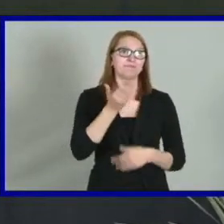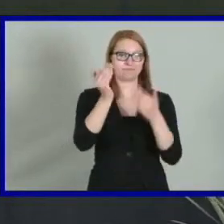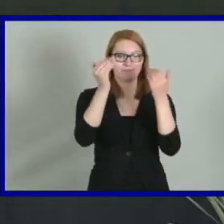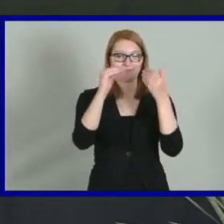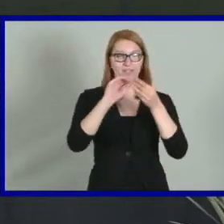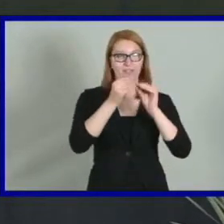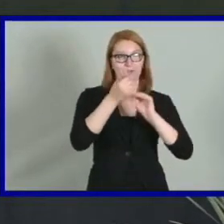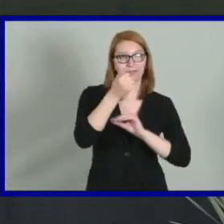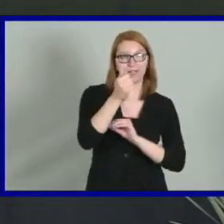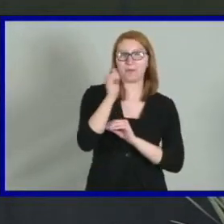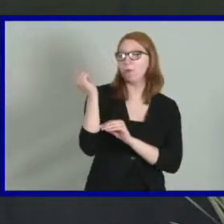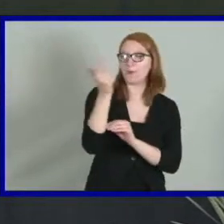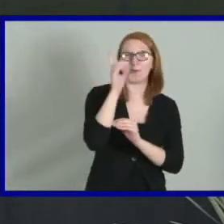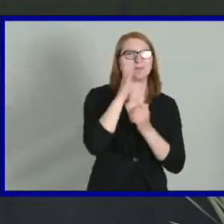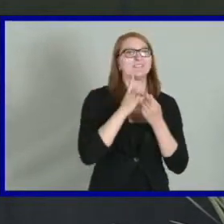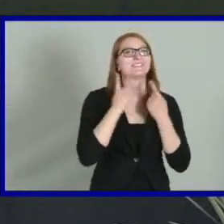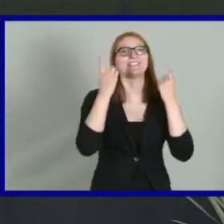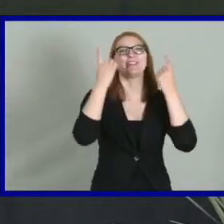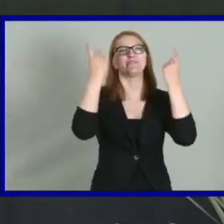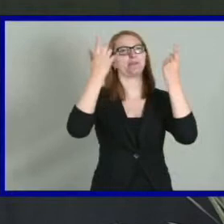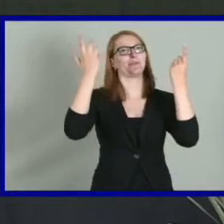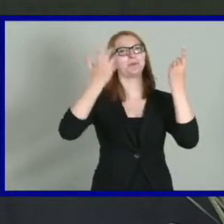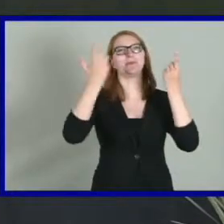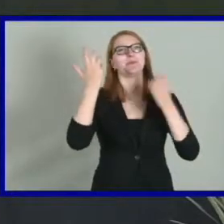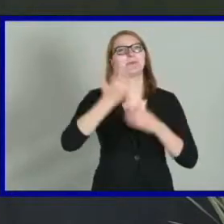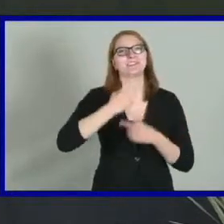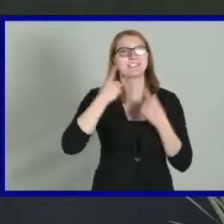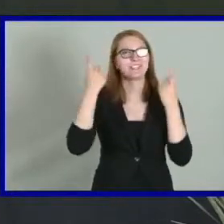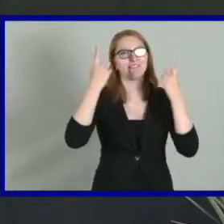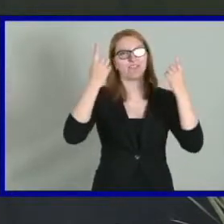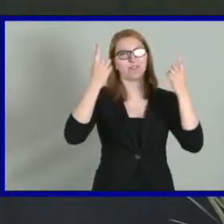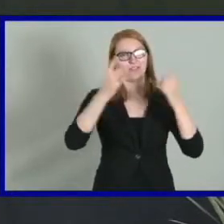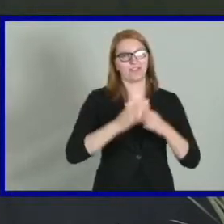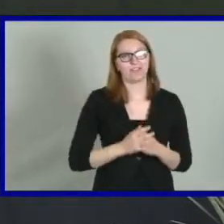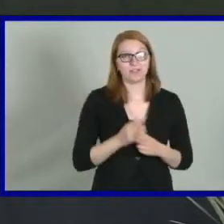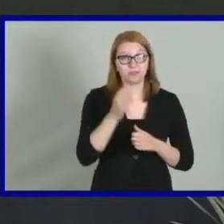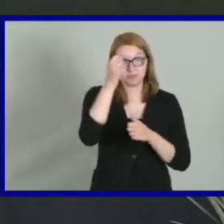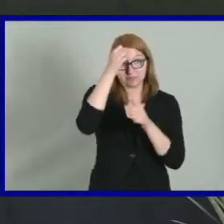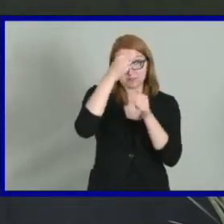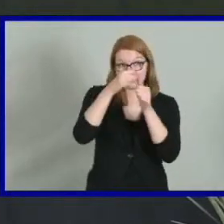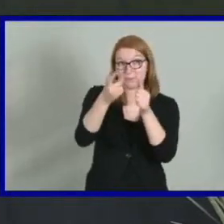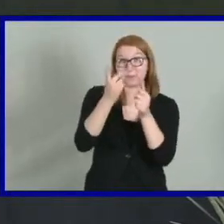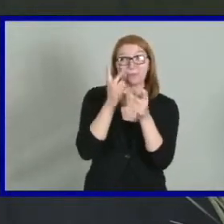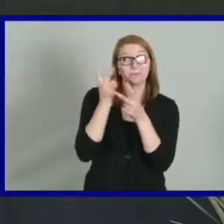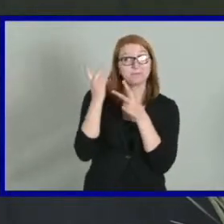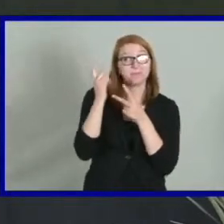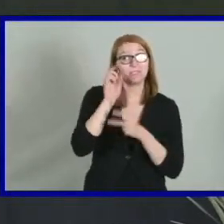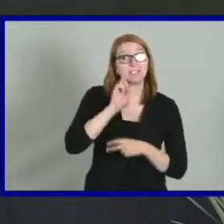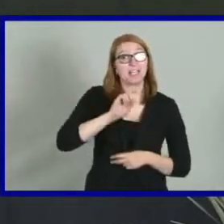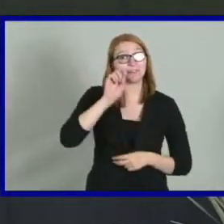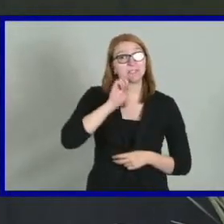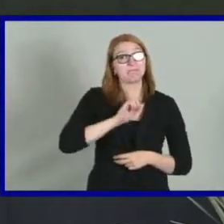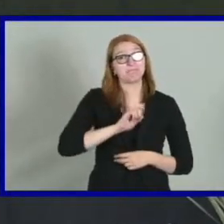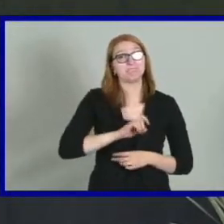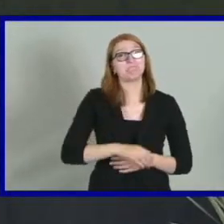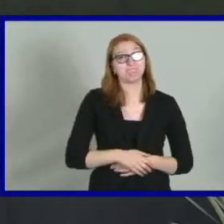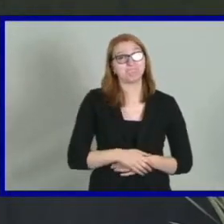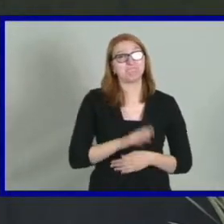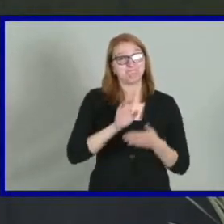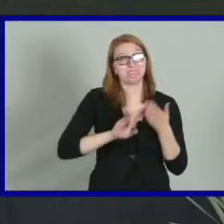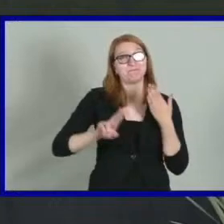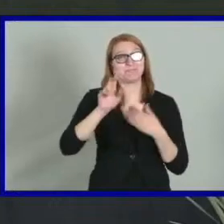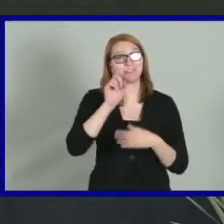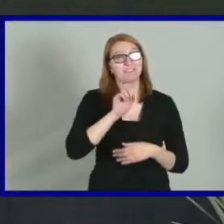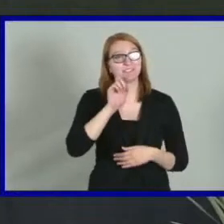become wildly successful. When that happens, remember your alma mater, the University of Akron.